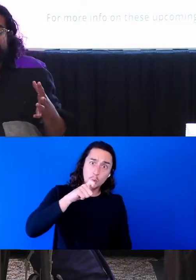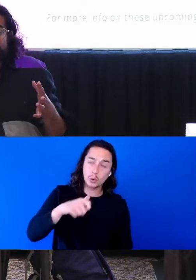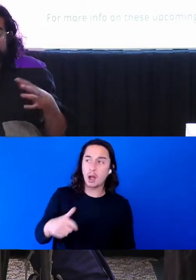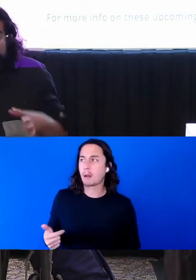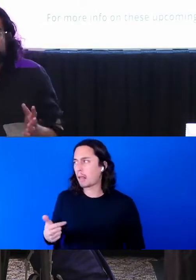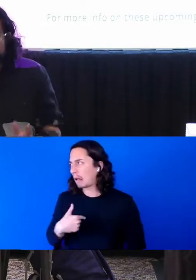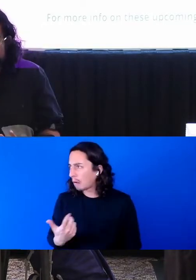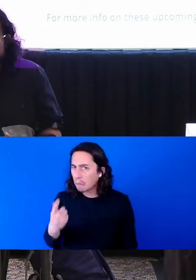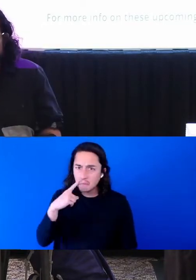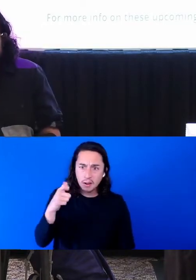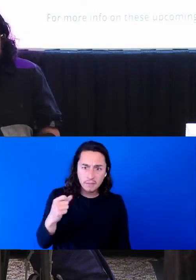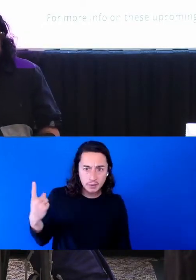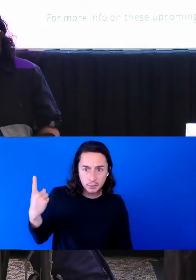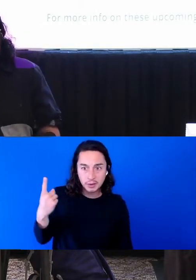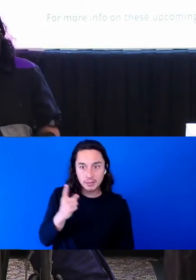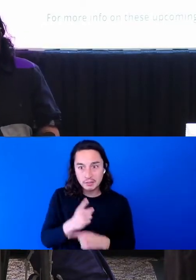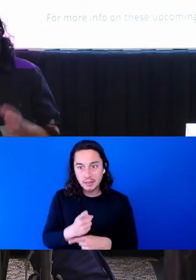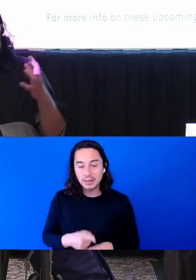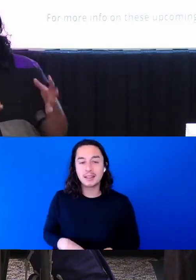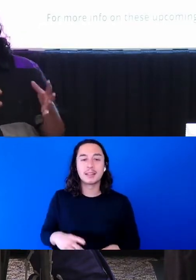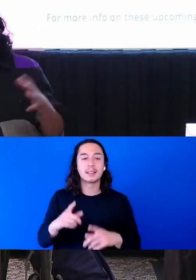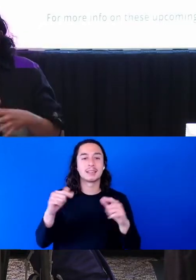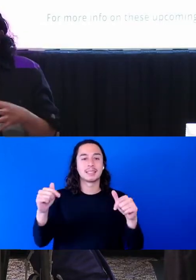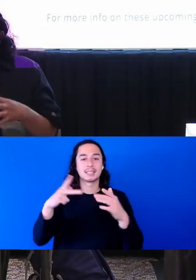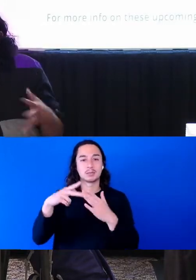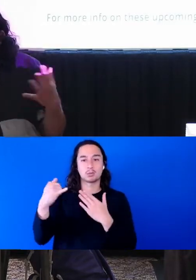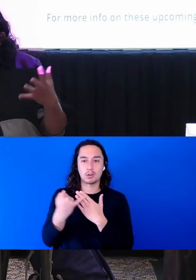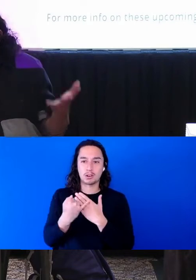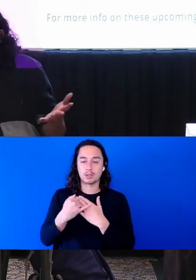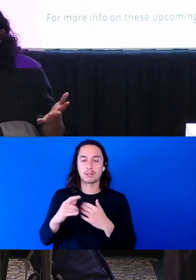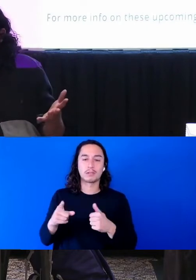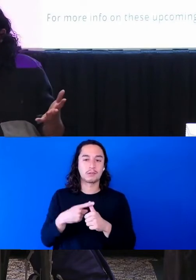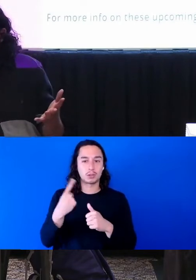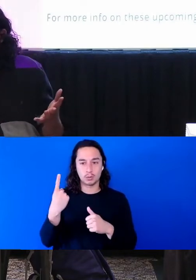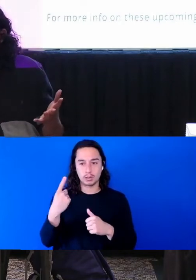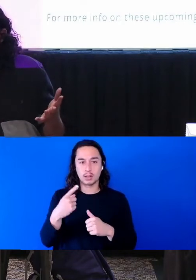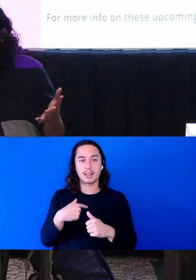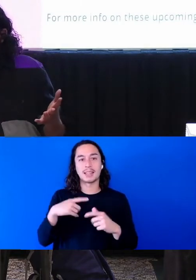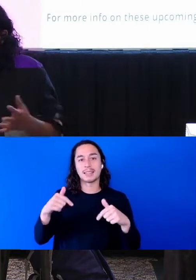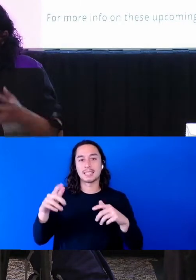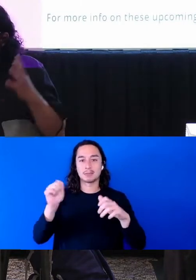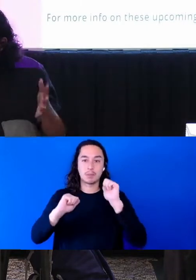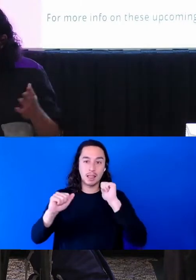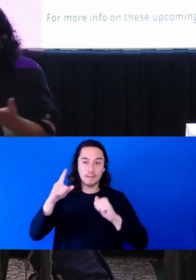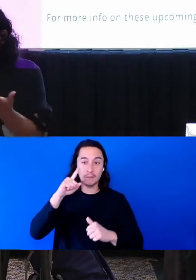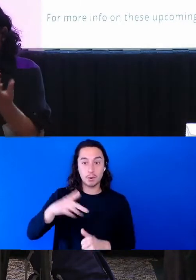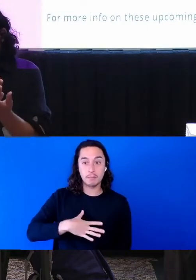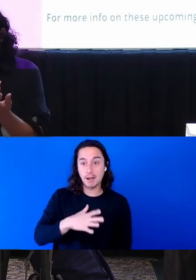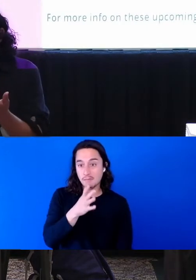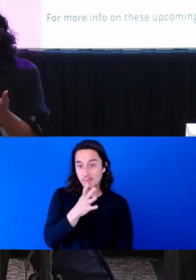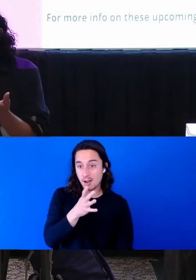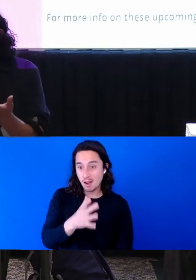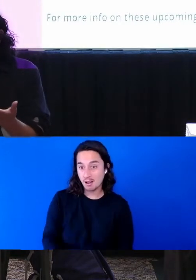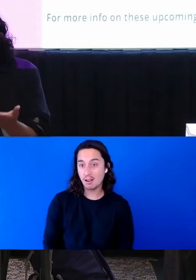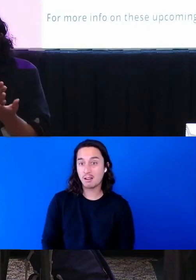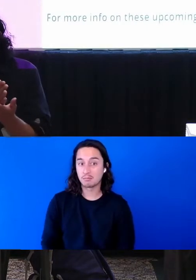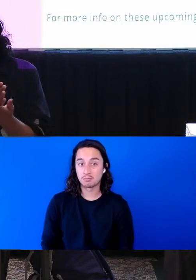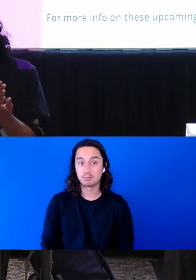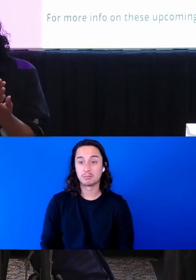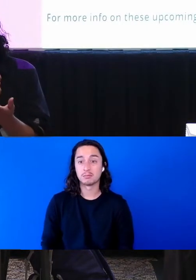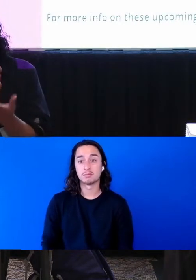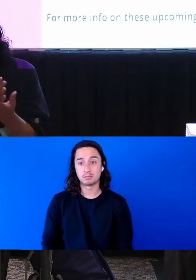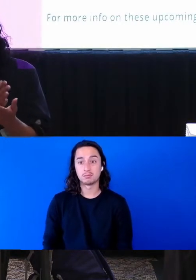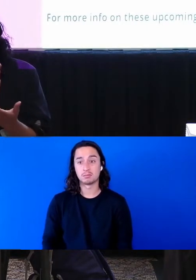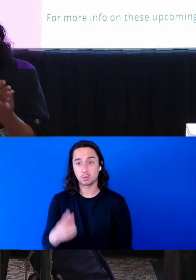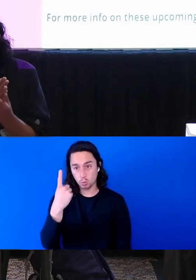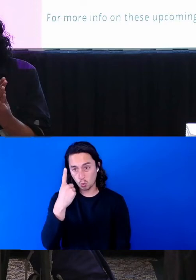And with this project, for the first time, I was like, oh, this play is for my mom. If there's a person that I can really